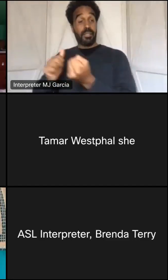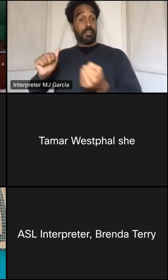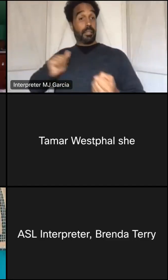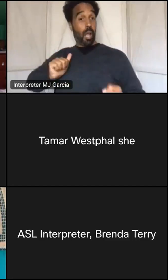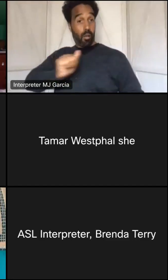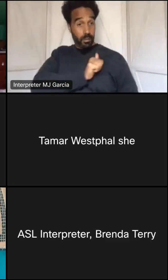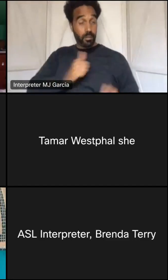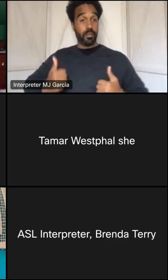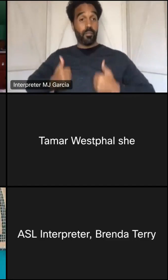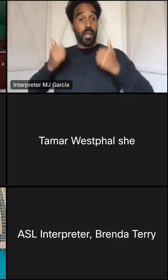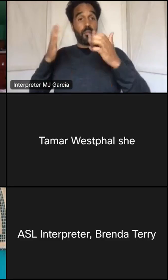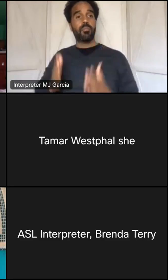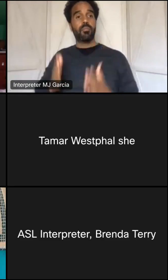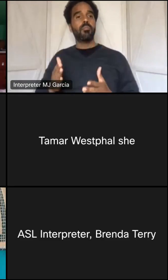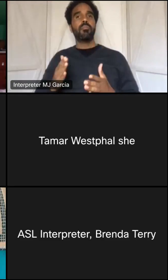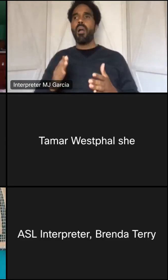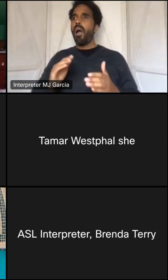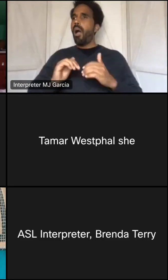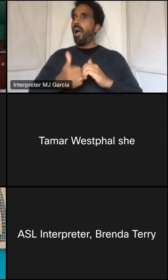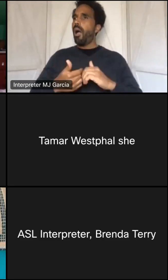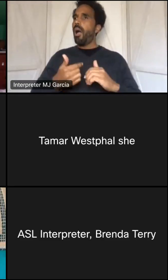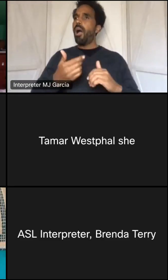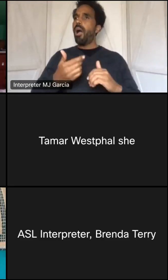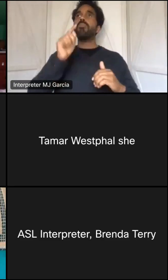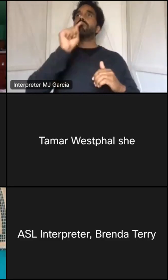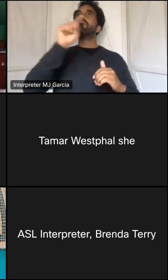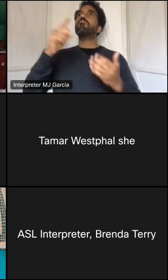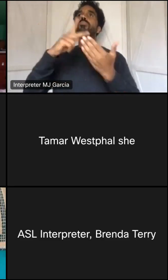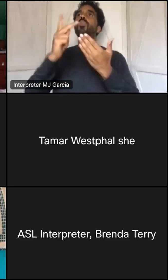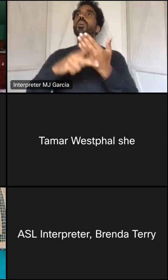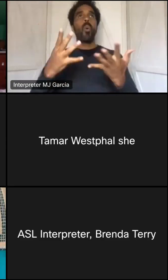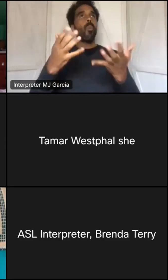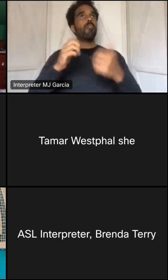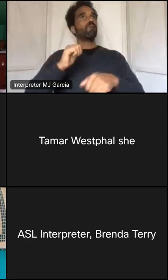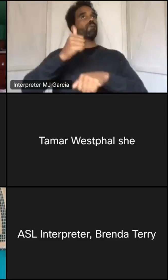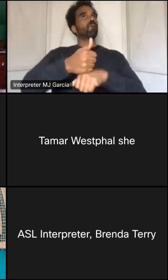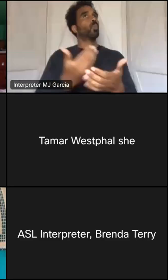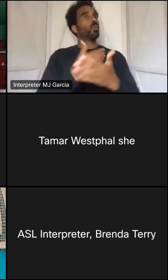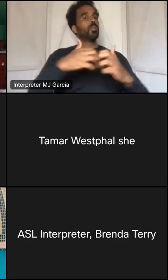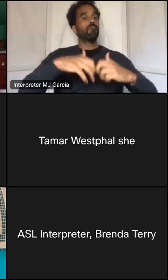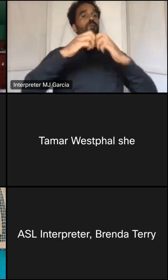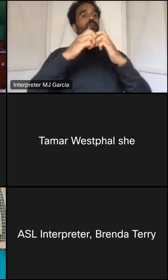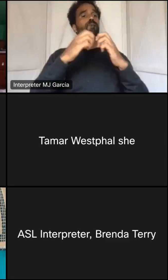you say to programs that are thinking about starting something new?